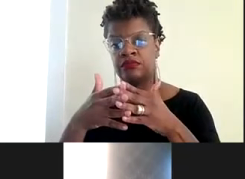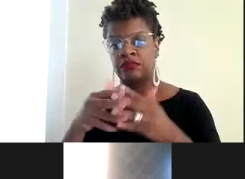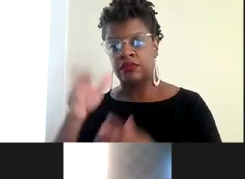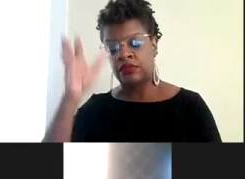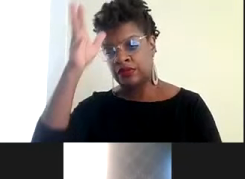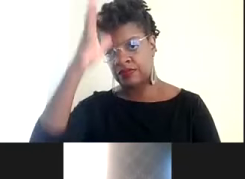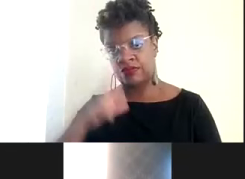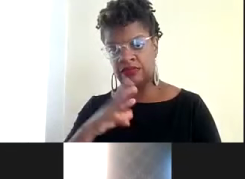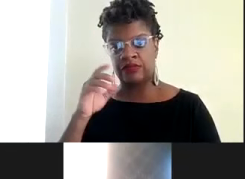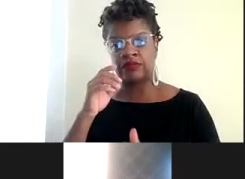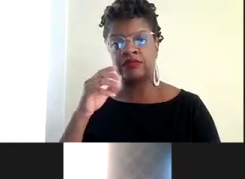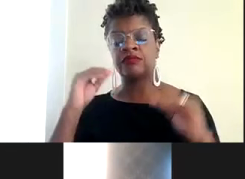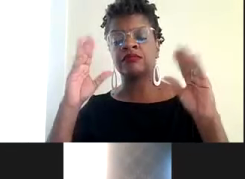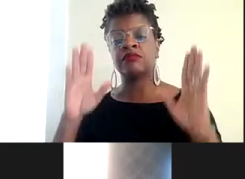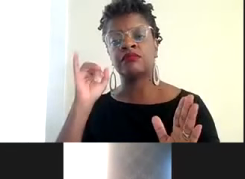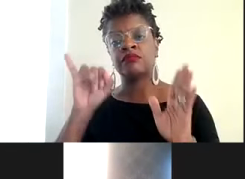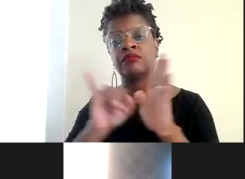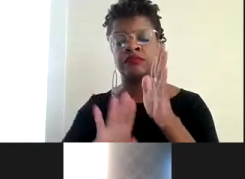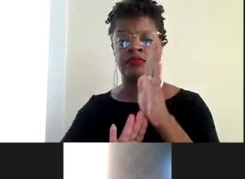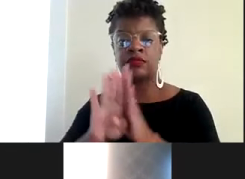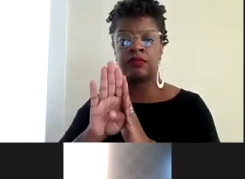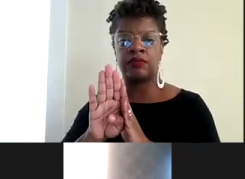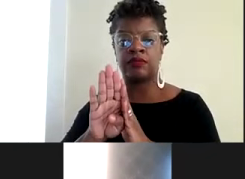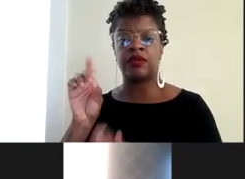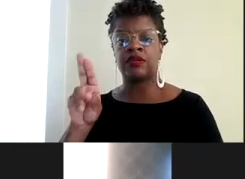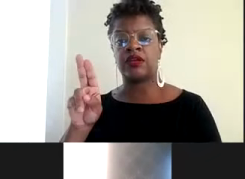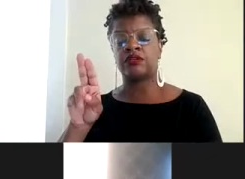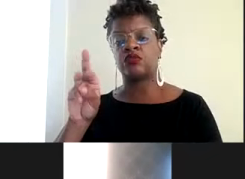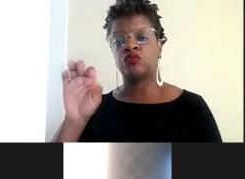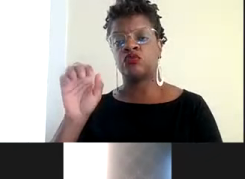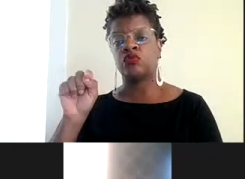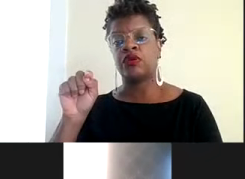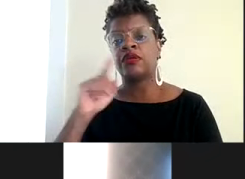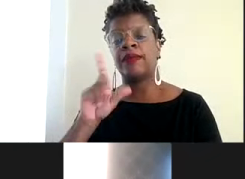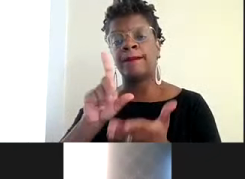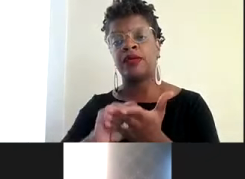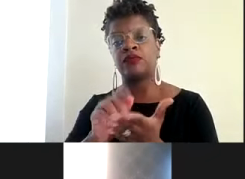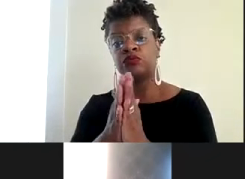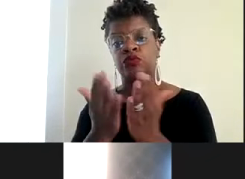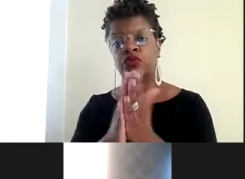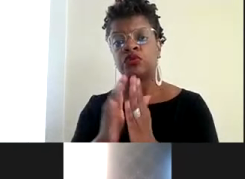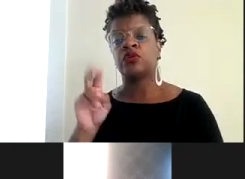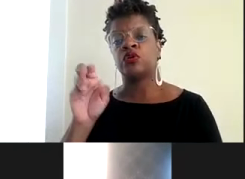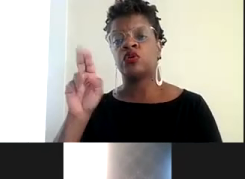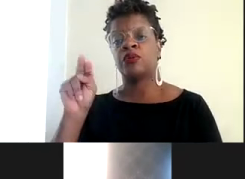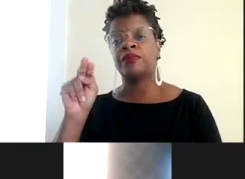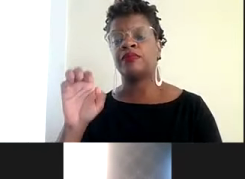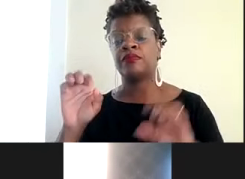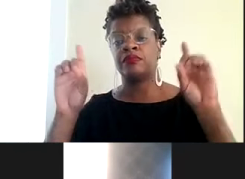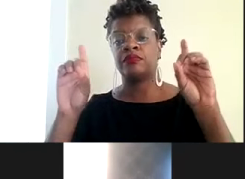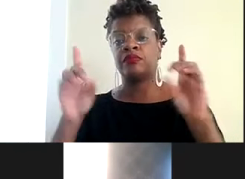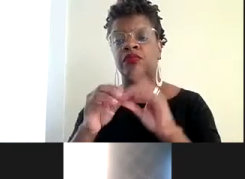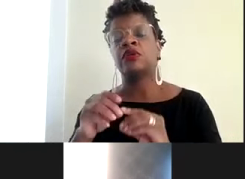teacher identity development. Dr. Wright has published articles in Urban Education, Theory into Practice, and the Journal of